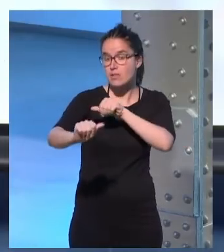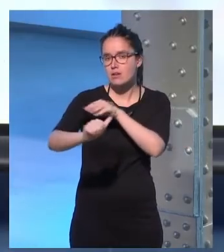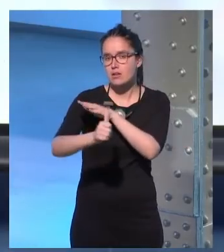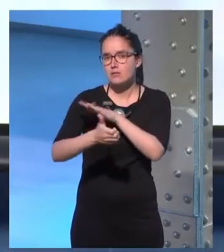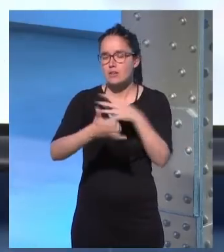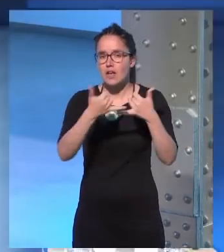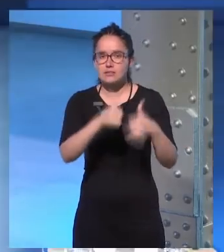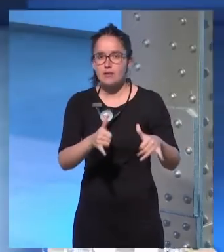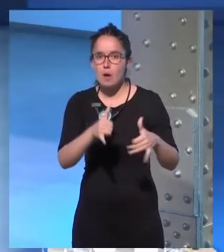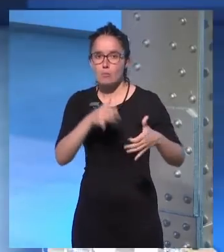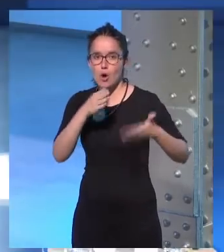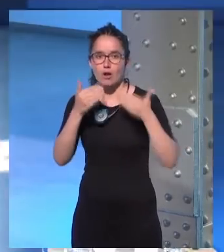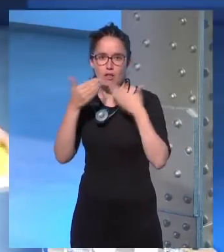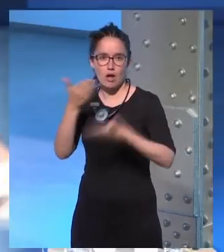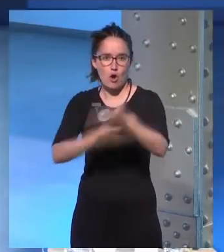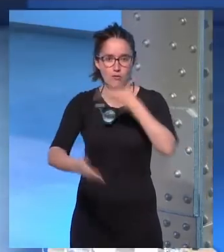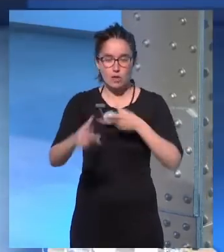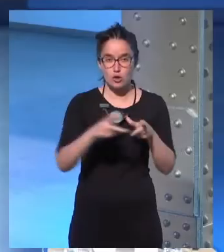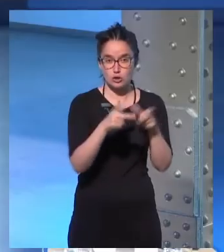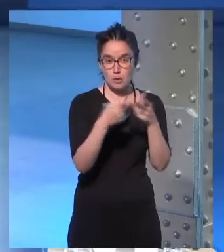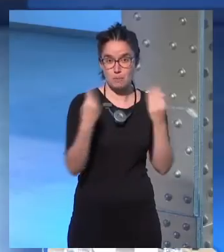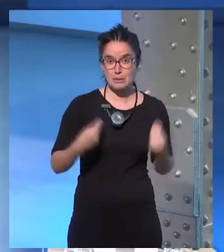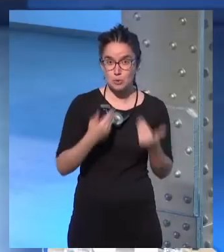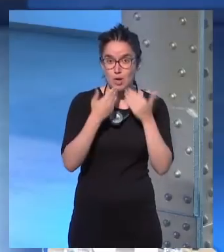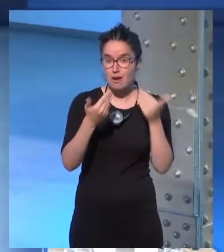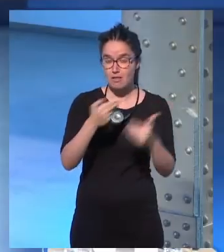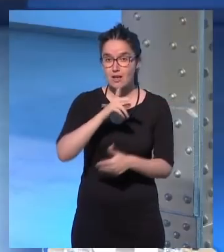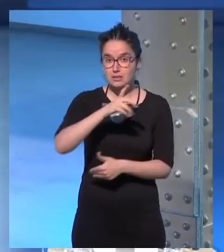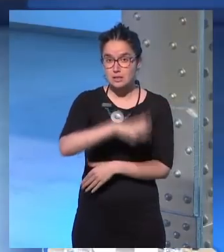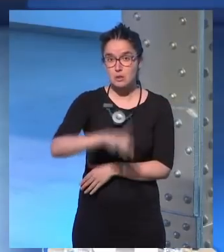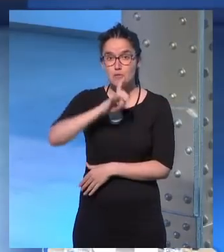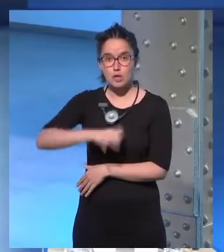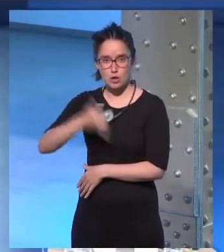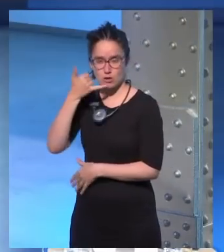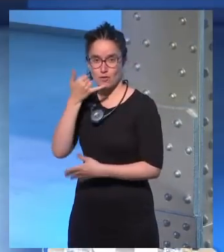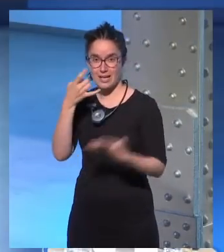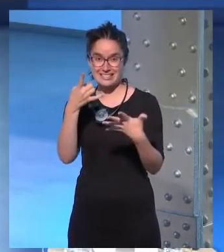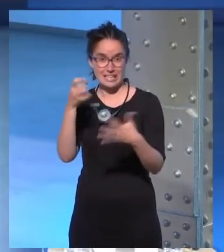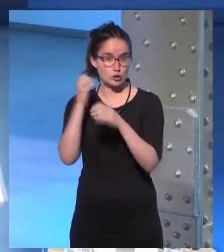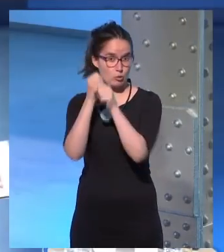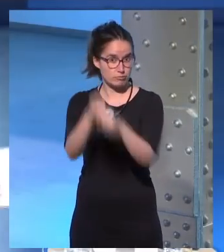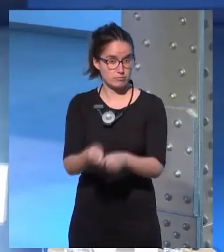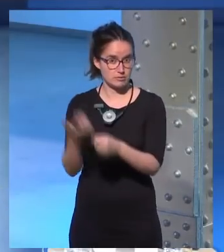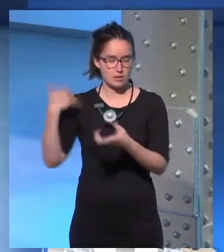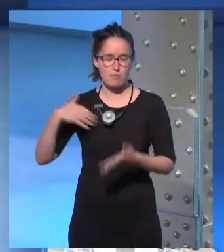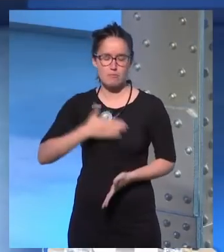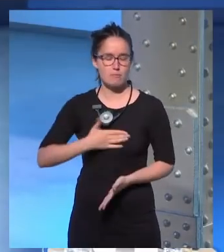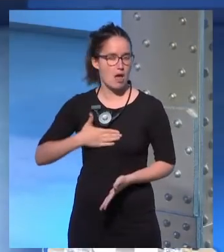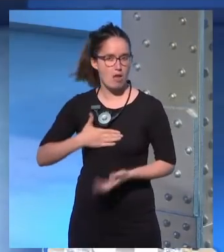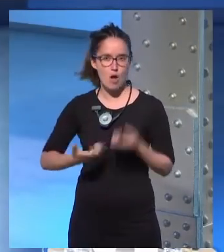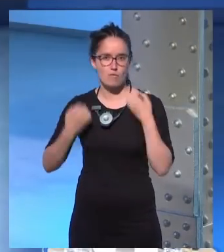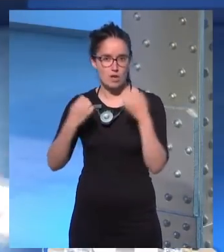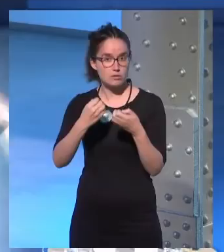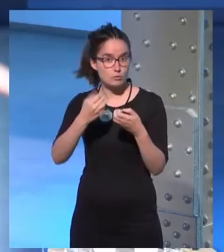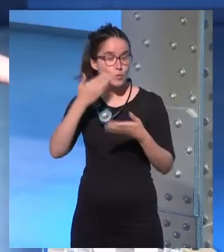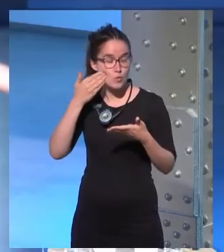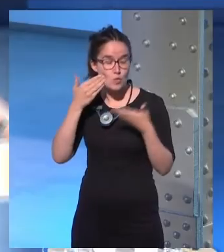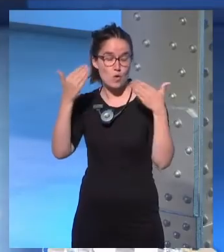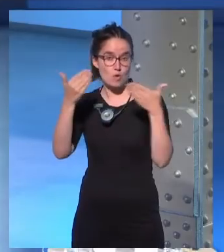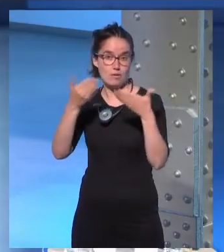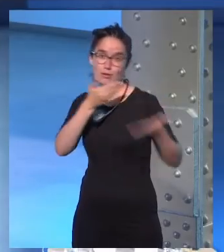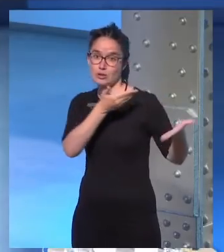festival that can take place thanks to our partners such as Espacio Fundación Telefónica. This is the 6th year that